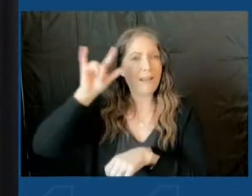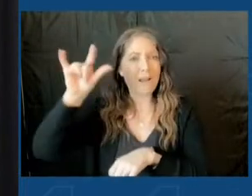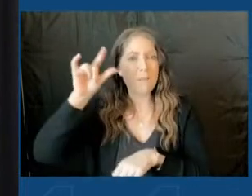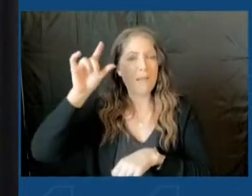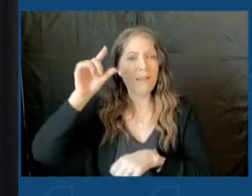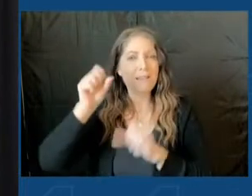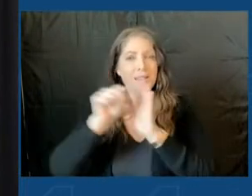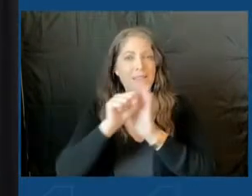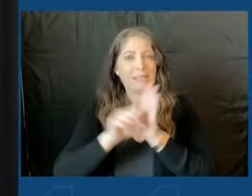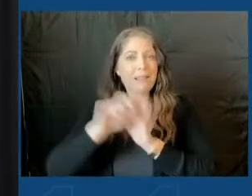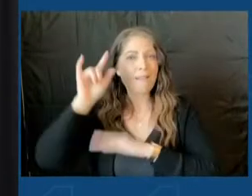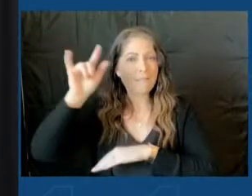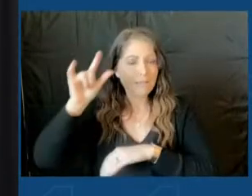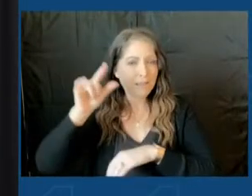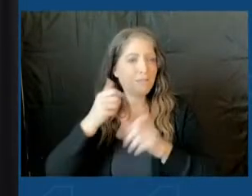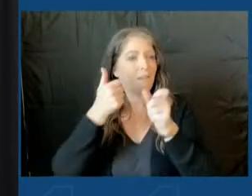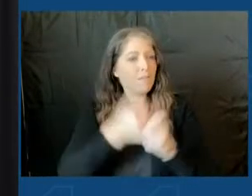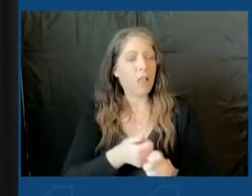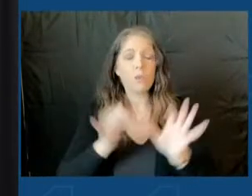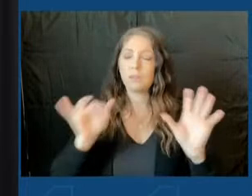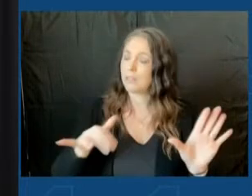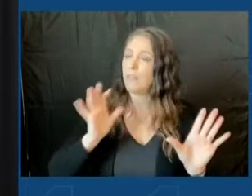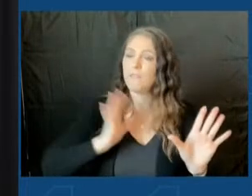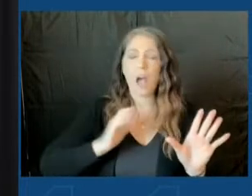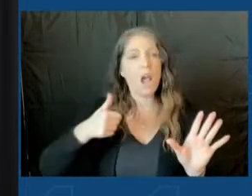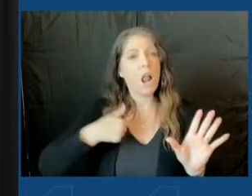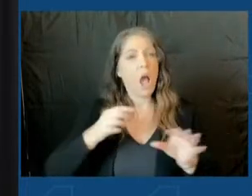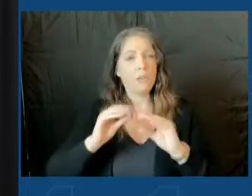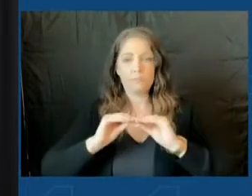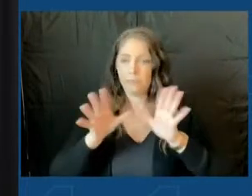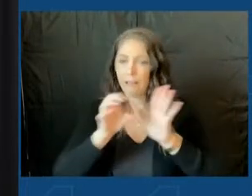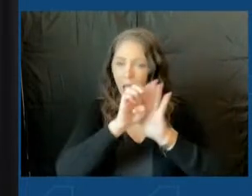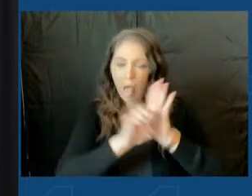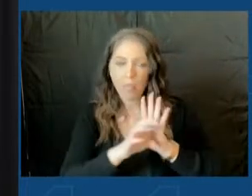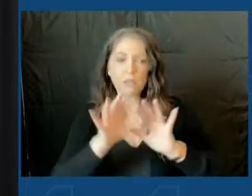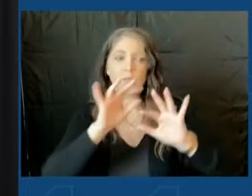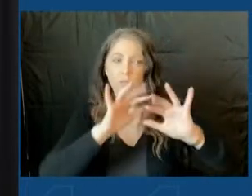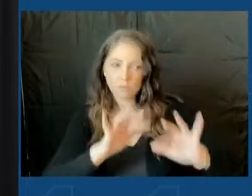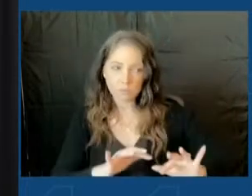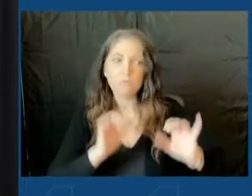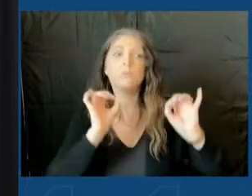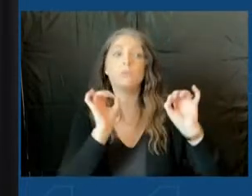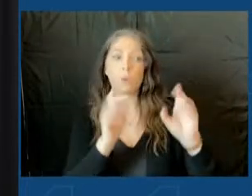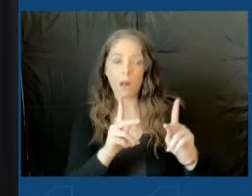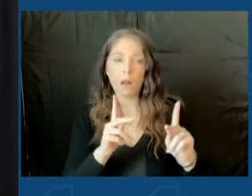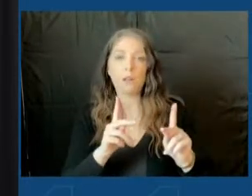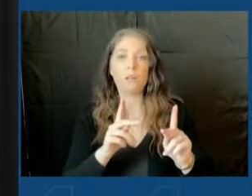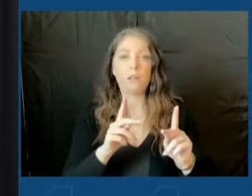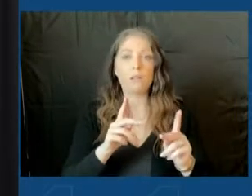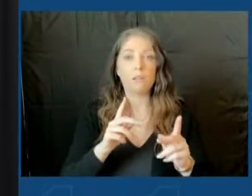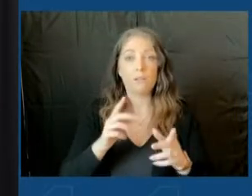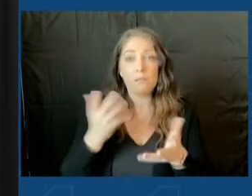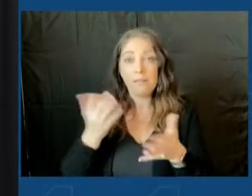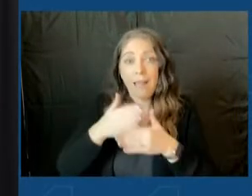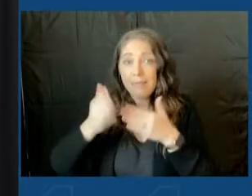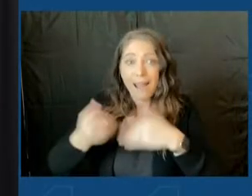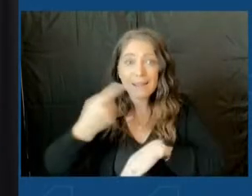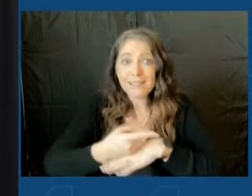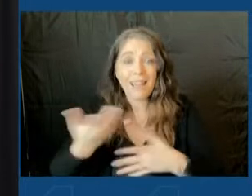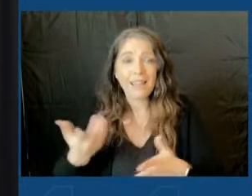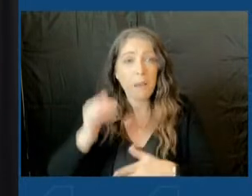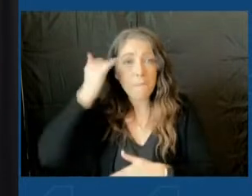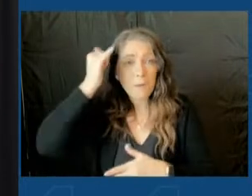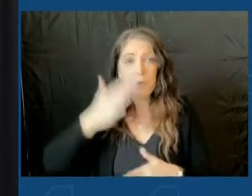cleared by ethics. It follows state policies that have been in place. And at the end of the day, a governor is allowed to go home. Buffalo is my